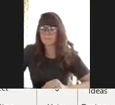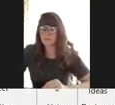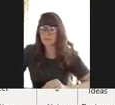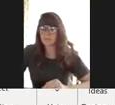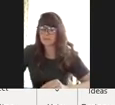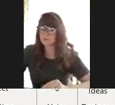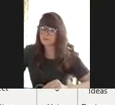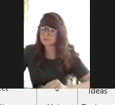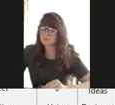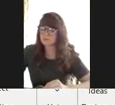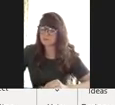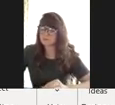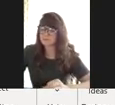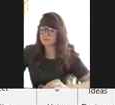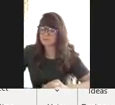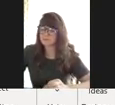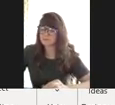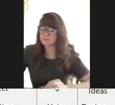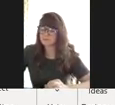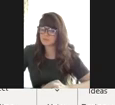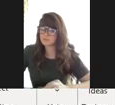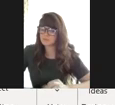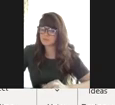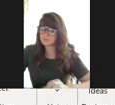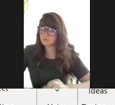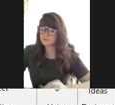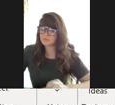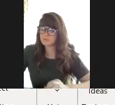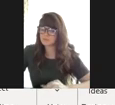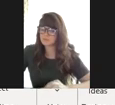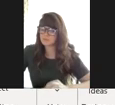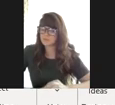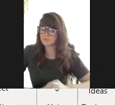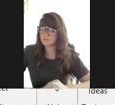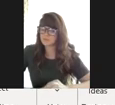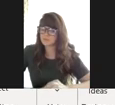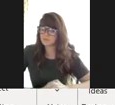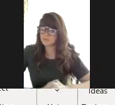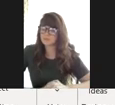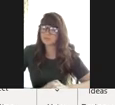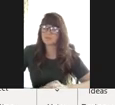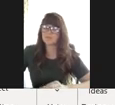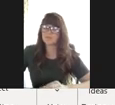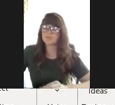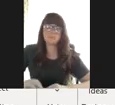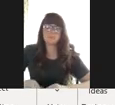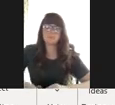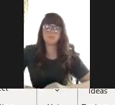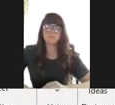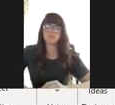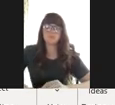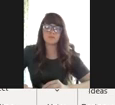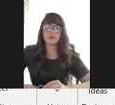the passage, because you're doing this process, you've considered the theology of it, the doctrine of the passage.